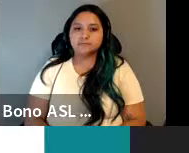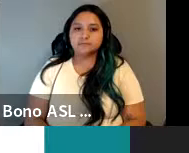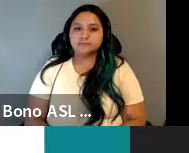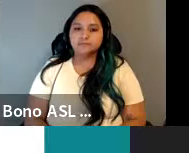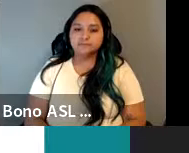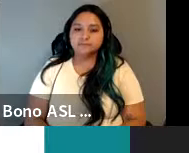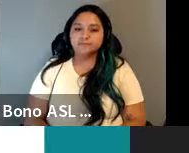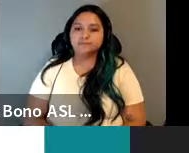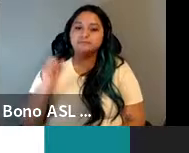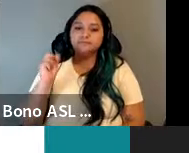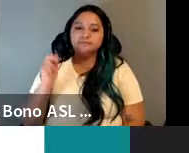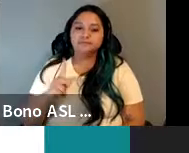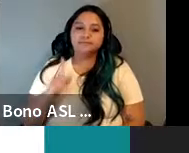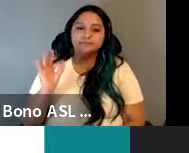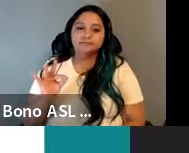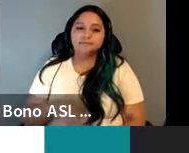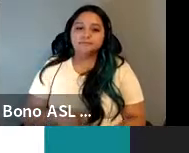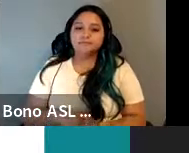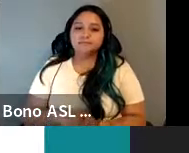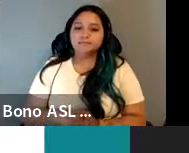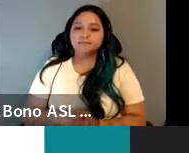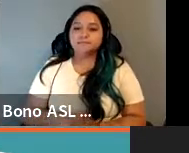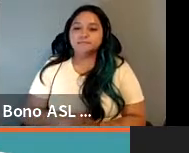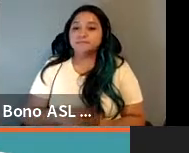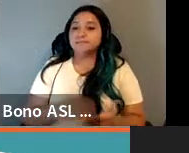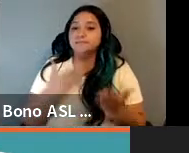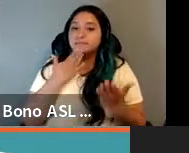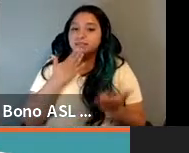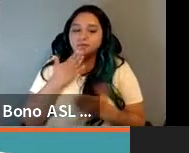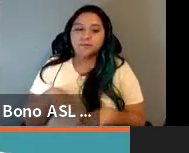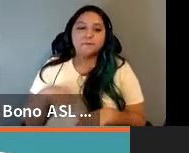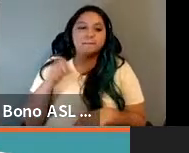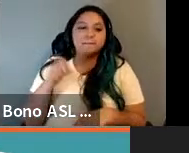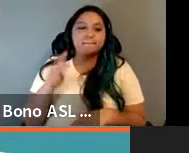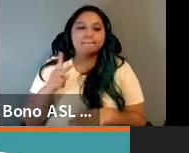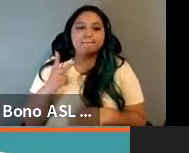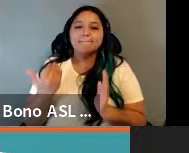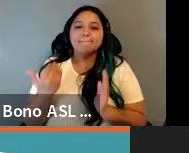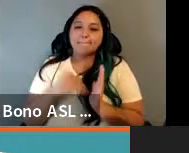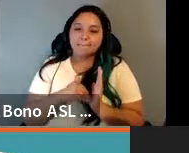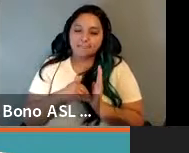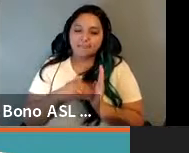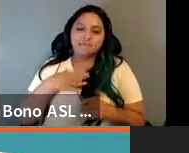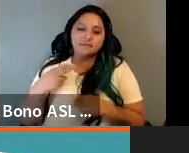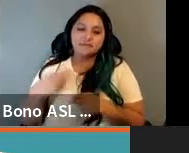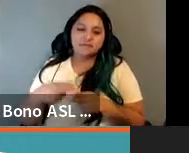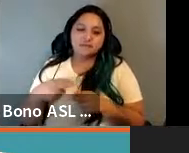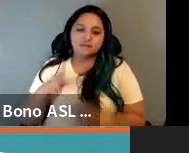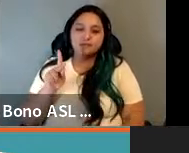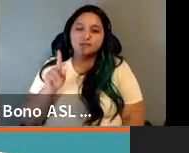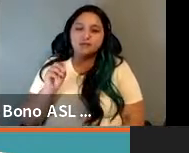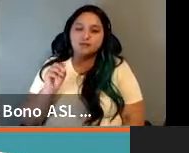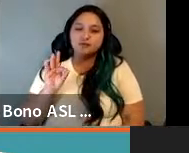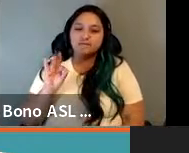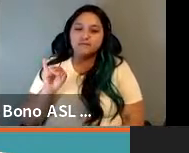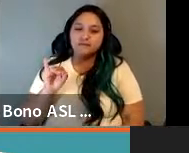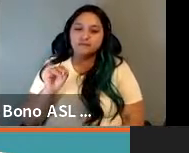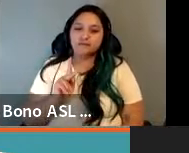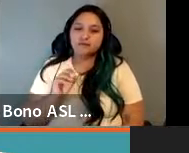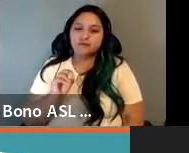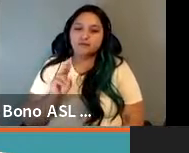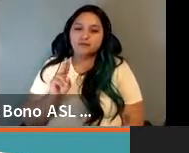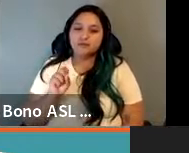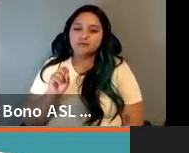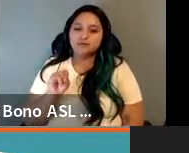All right, thank you all. So as I said earlier, my name is Kofi Kwasi, and I'm part of the